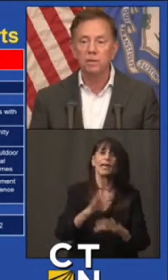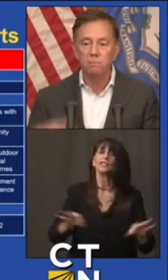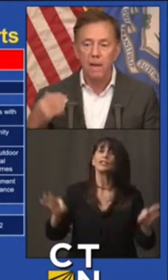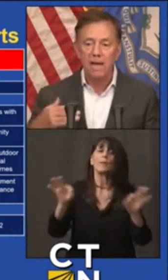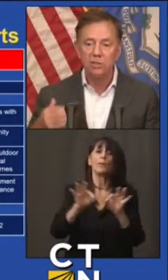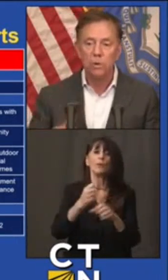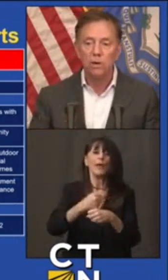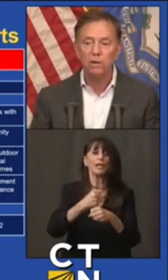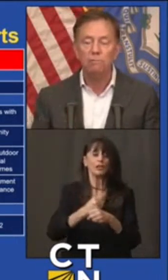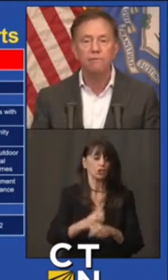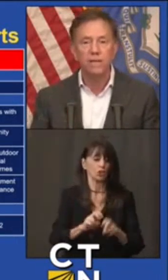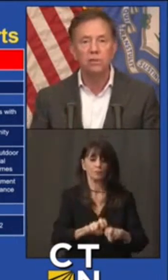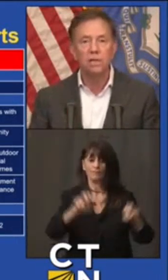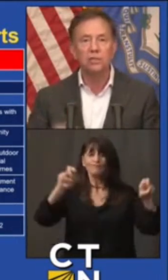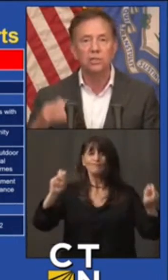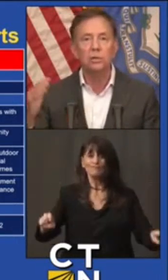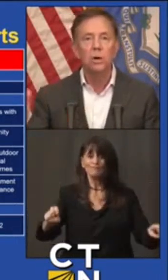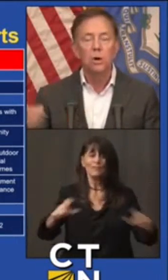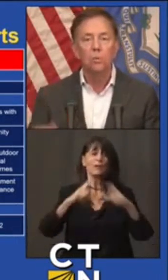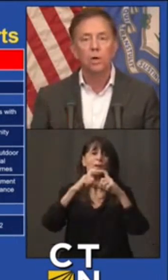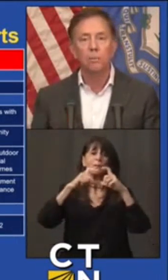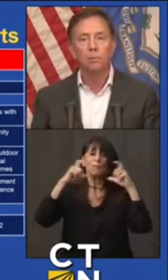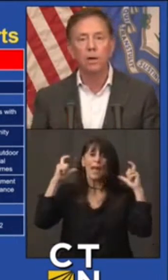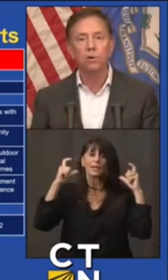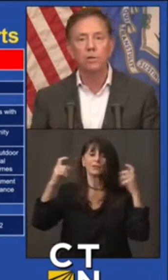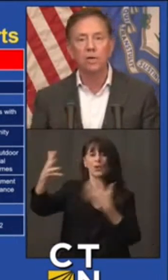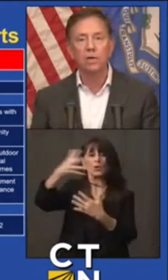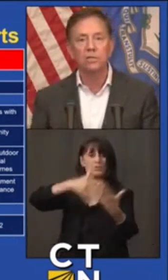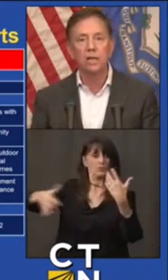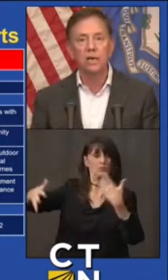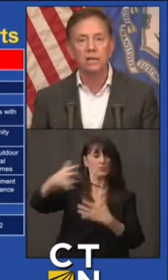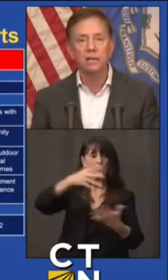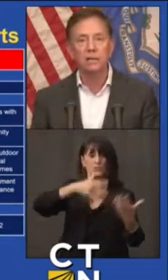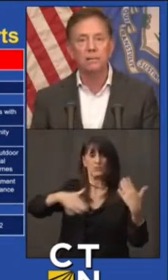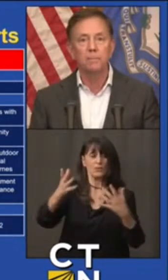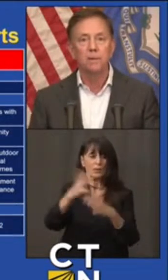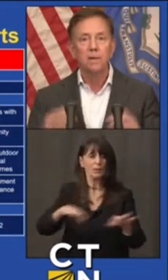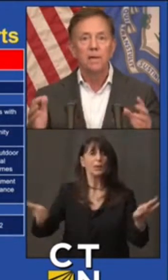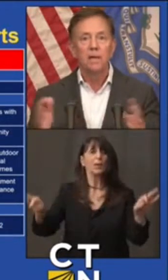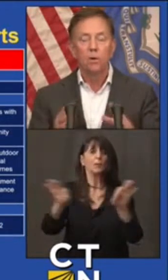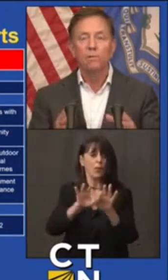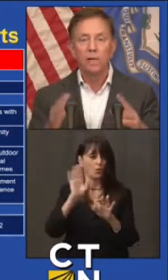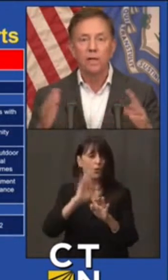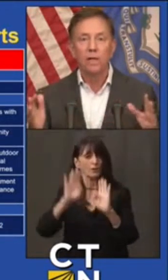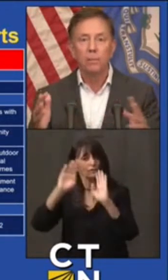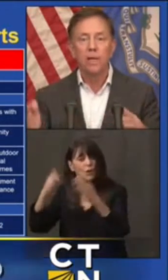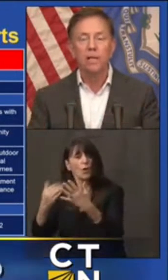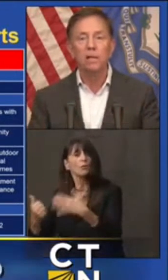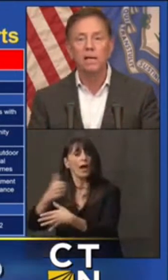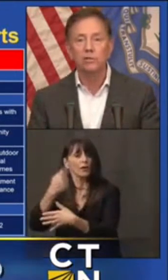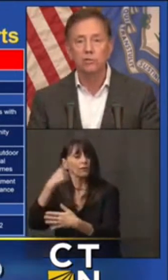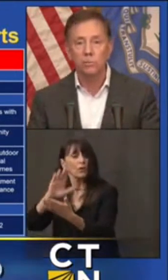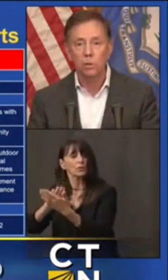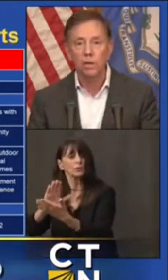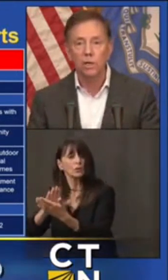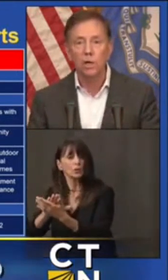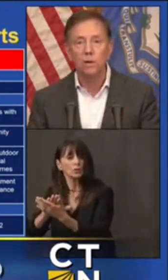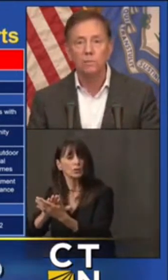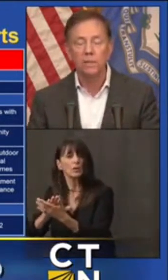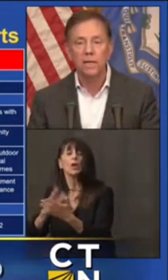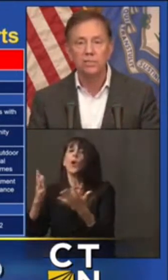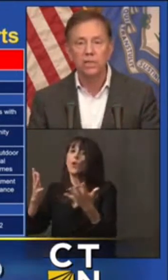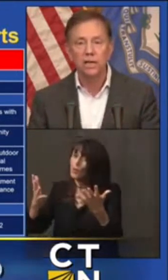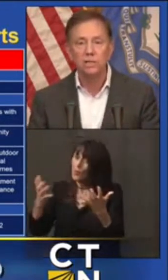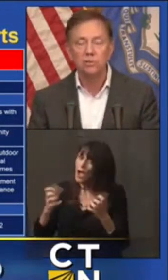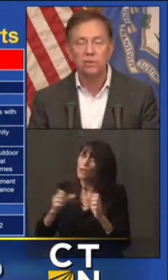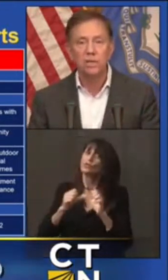spacing, mask wearing, ventilation. We're going to prioritize that. Hopefully you can keep the in-classroom learning going, but